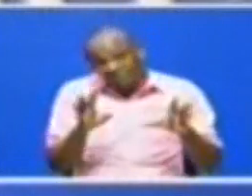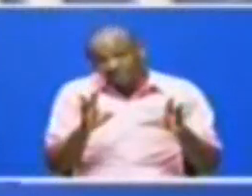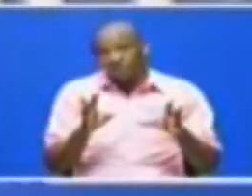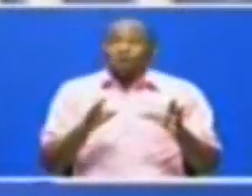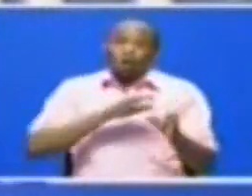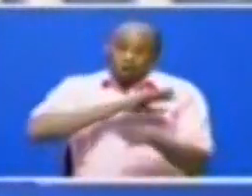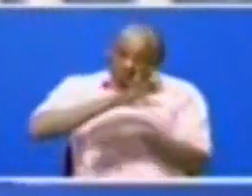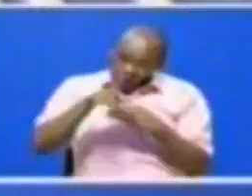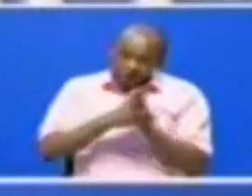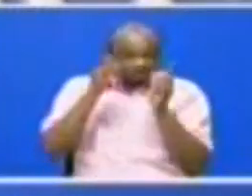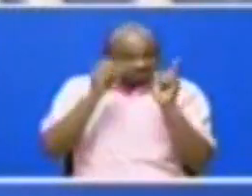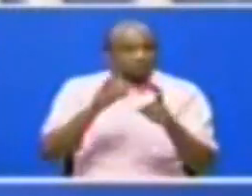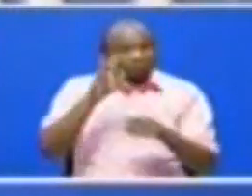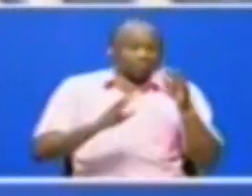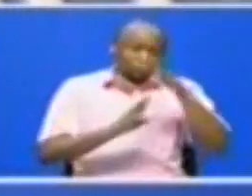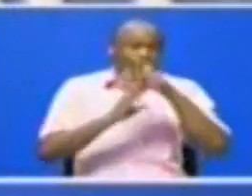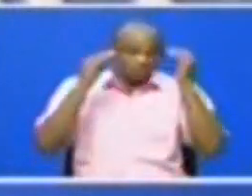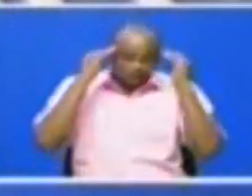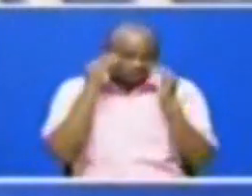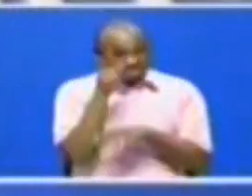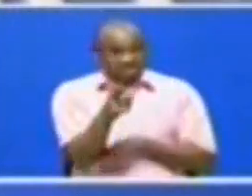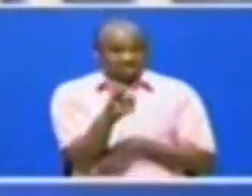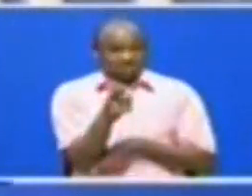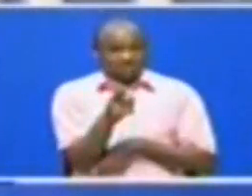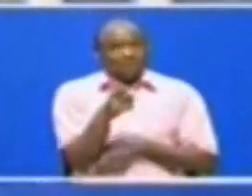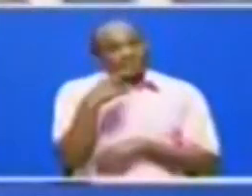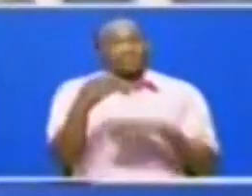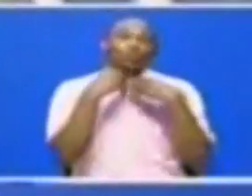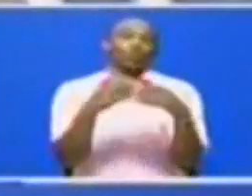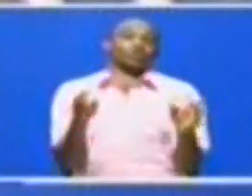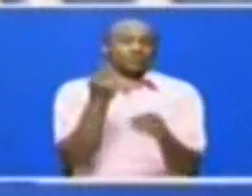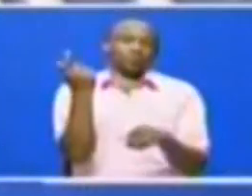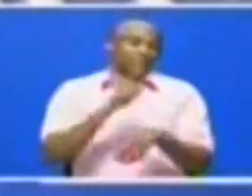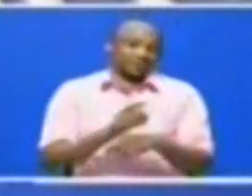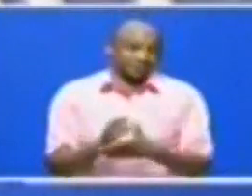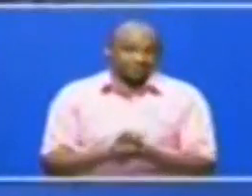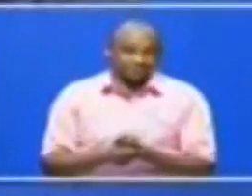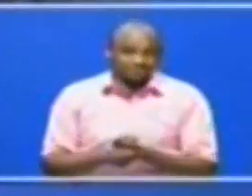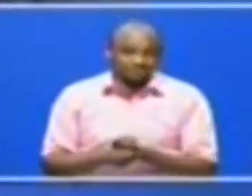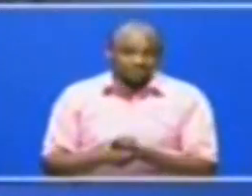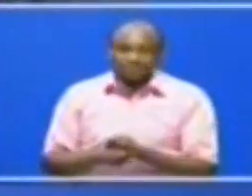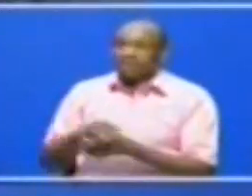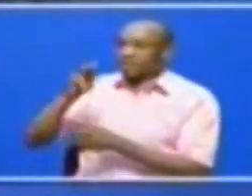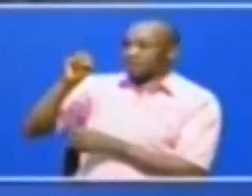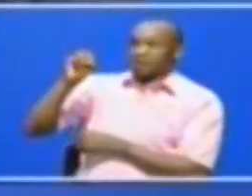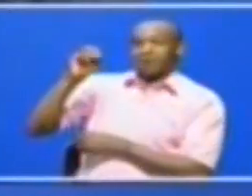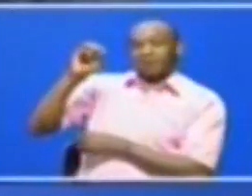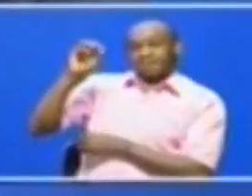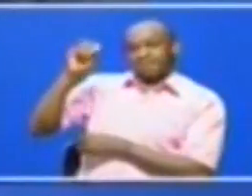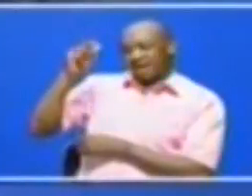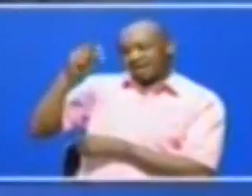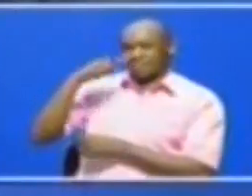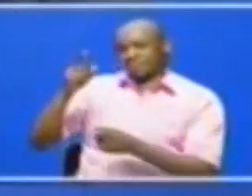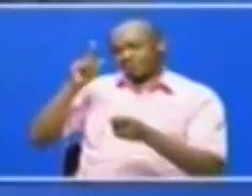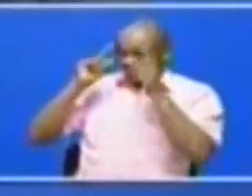in respect of the decision that was given by the Supreme Court will be lost within a few days. Mark, hypothetically speaking, let's